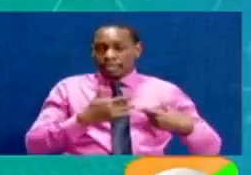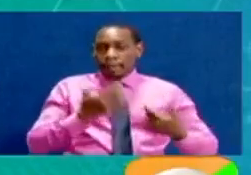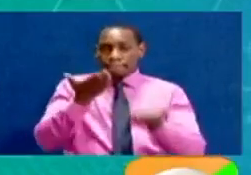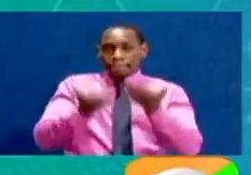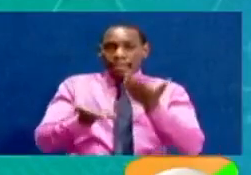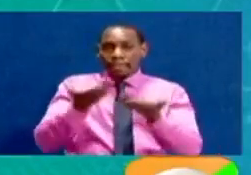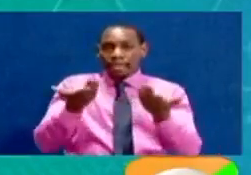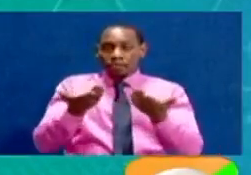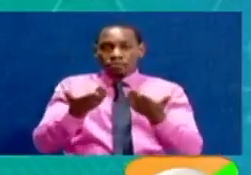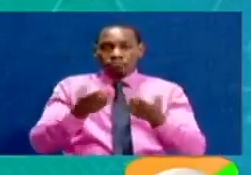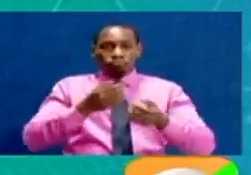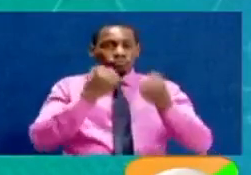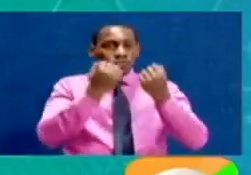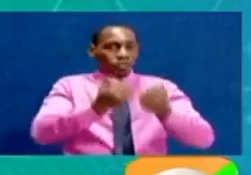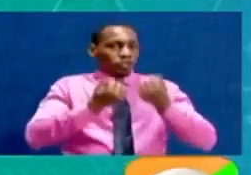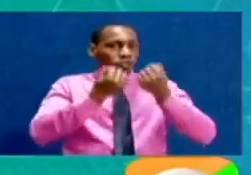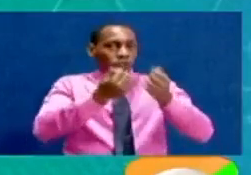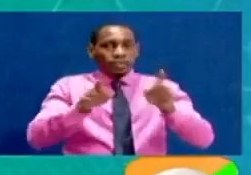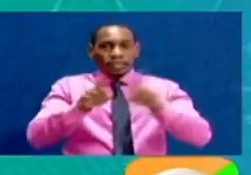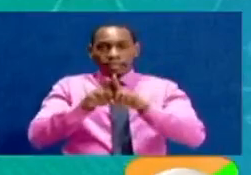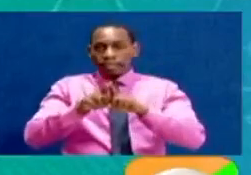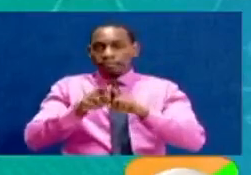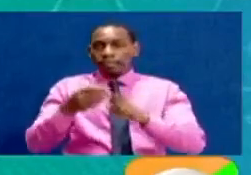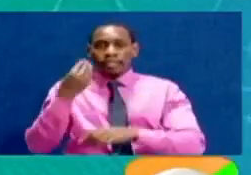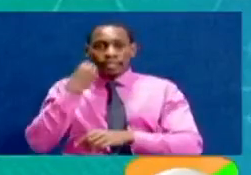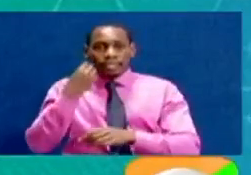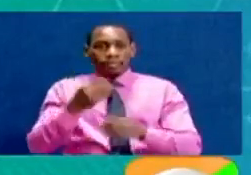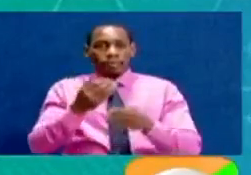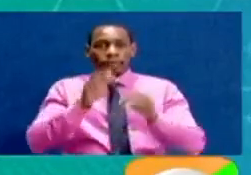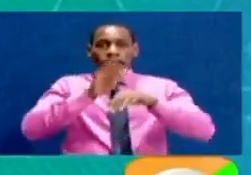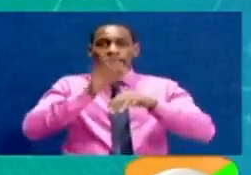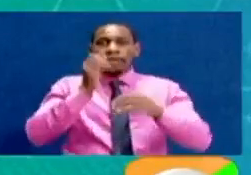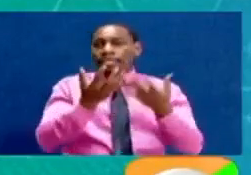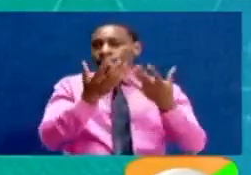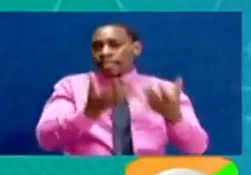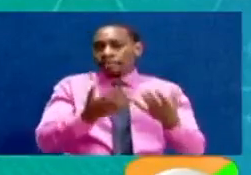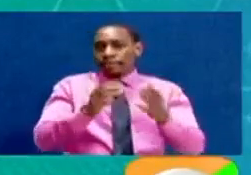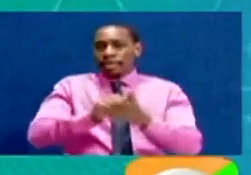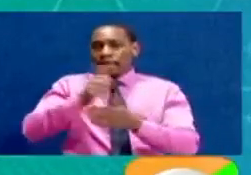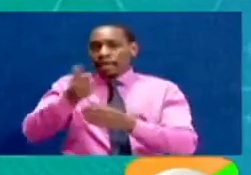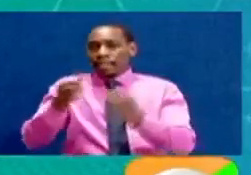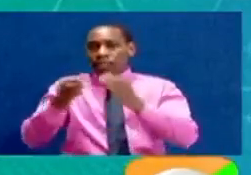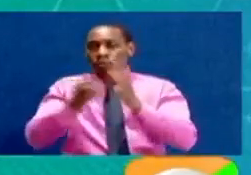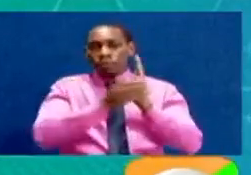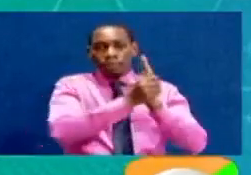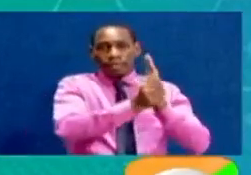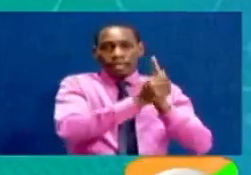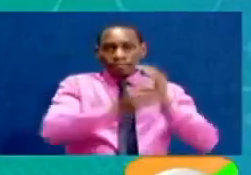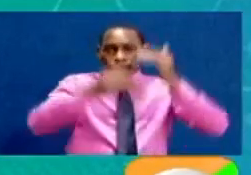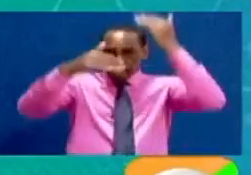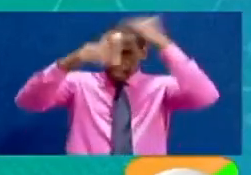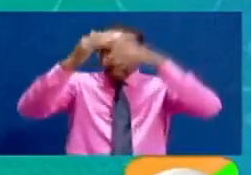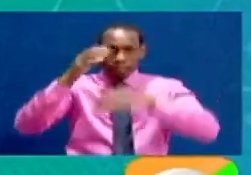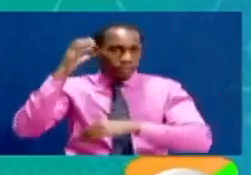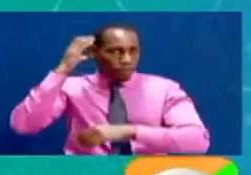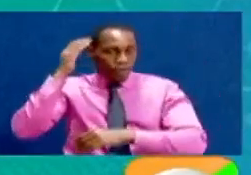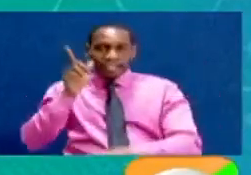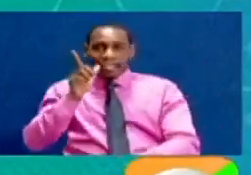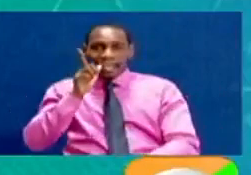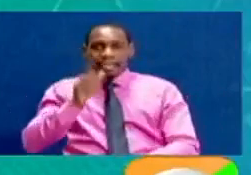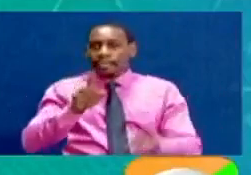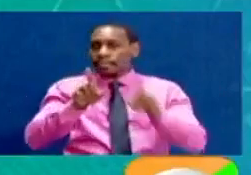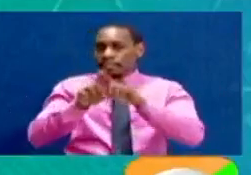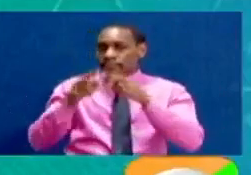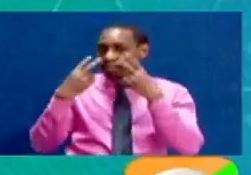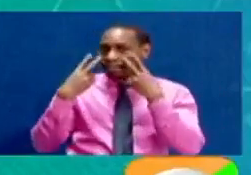may be becoming dominant and may make the disease more infectious. Another set of scientists from University College London